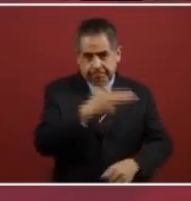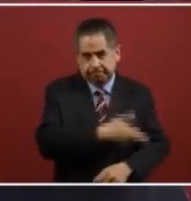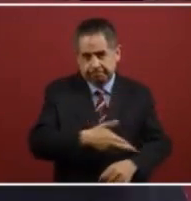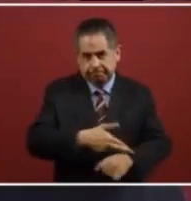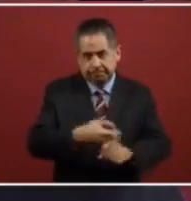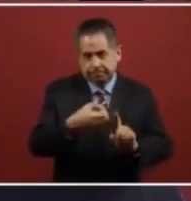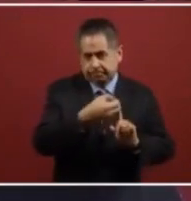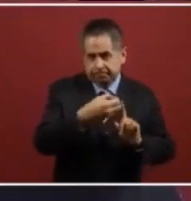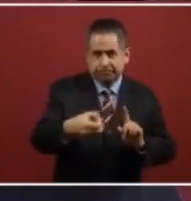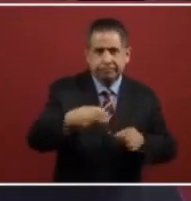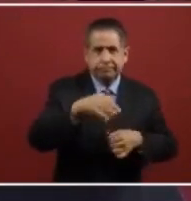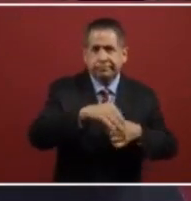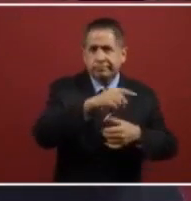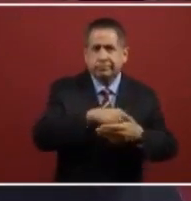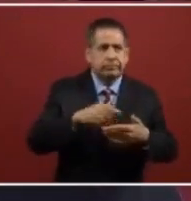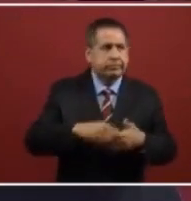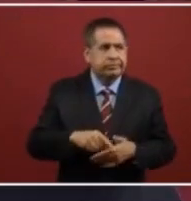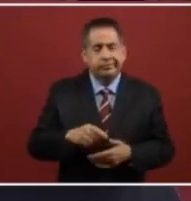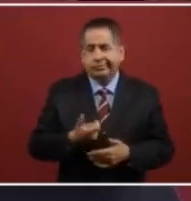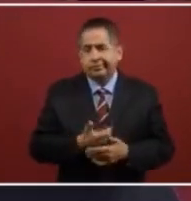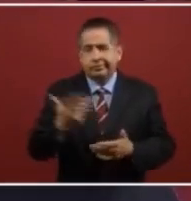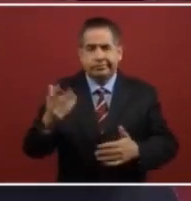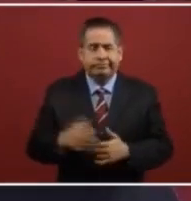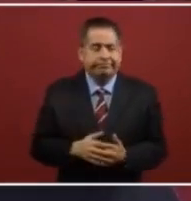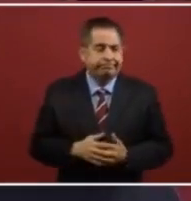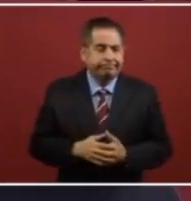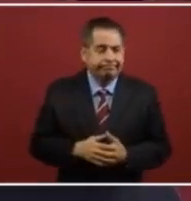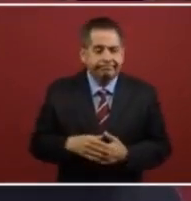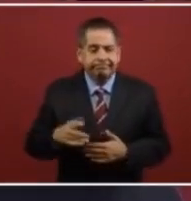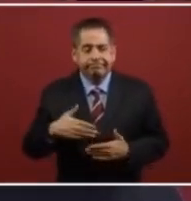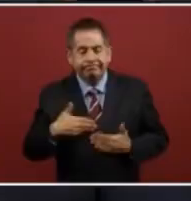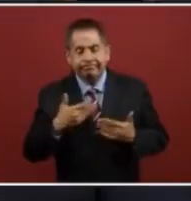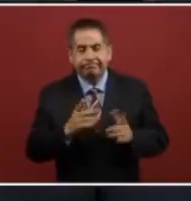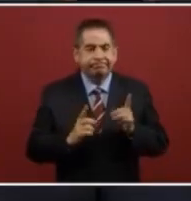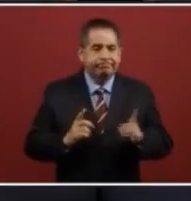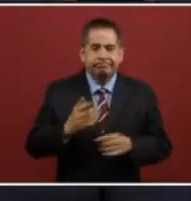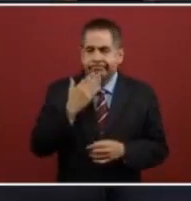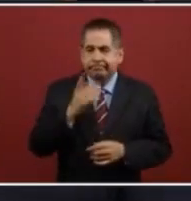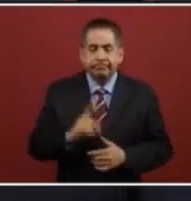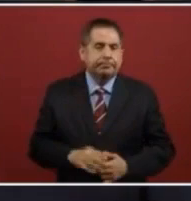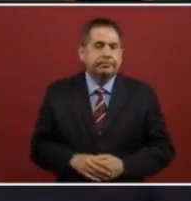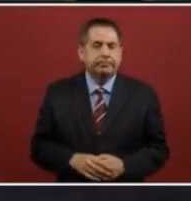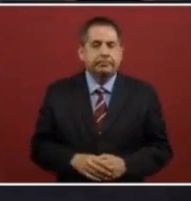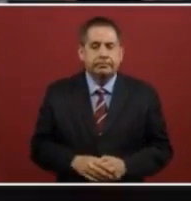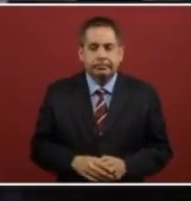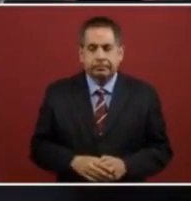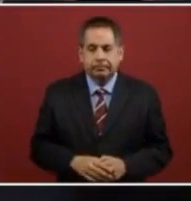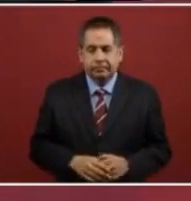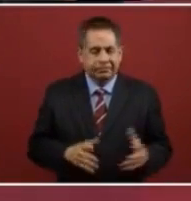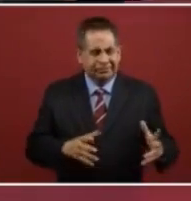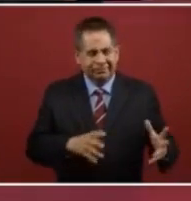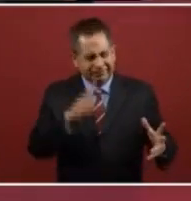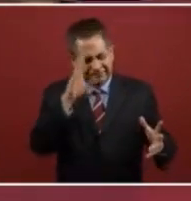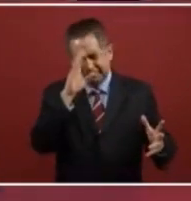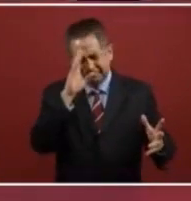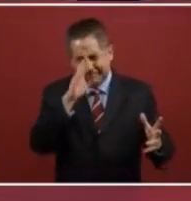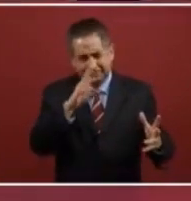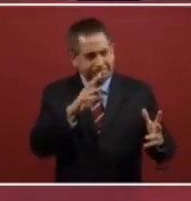expensive in con muy in the world, but Credibilidad. with very little credibility. Es un aparato It was